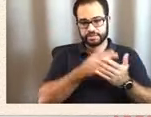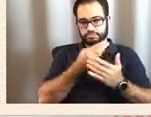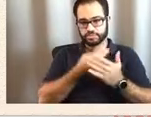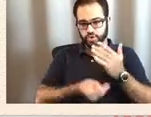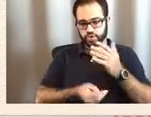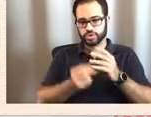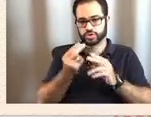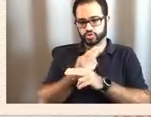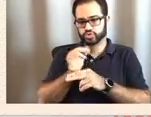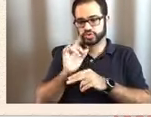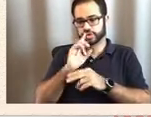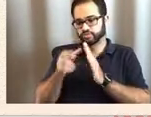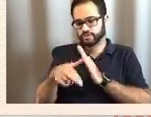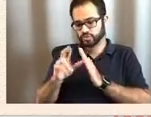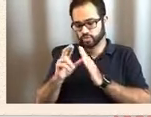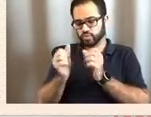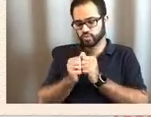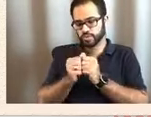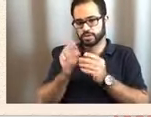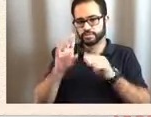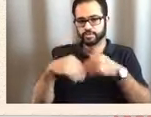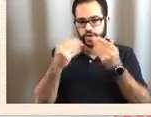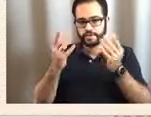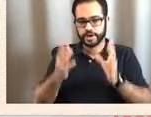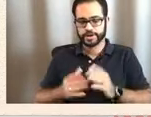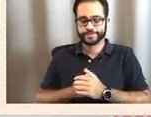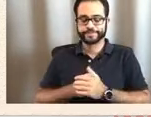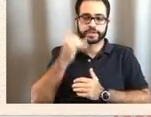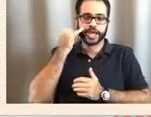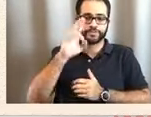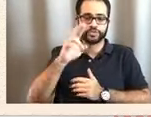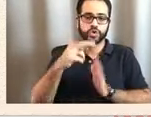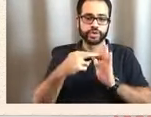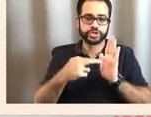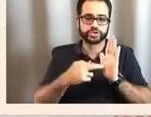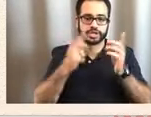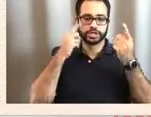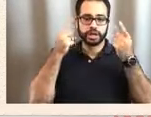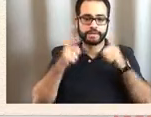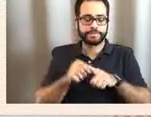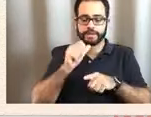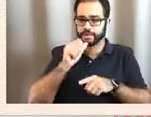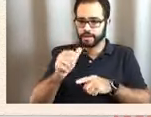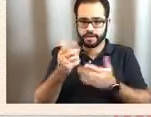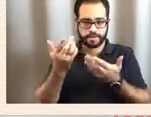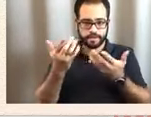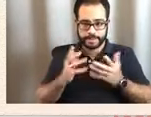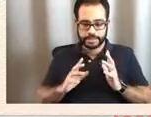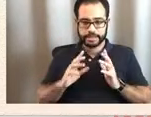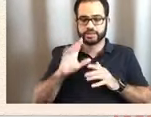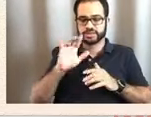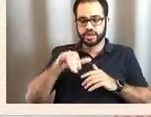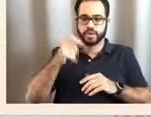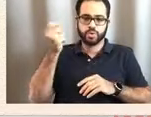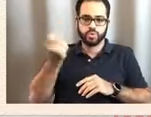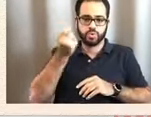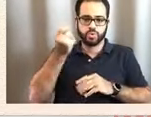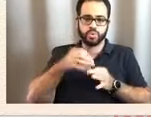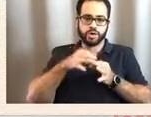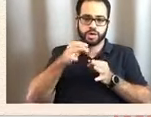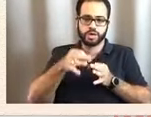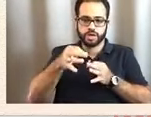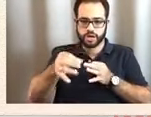by provider. If your registration agreement is not complete, this holds up the process from you getting access to